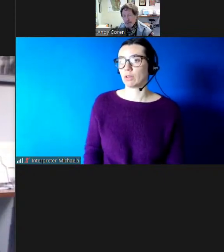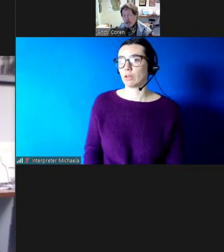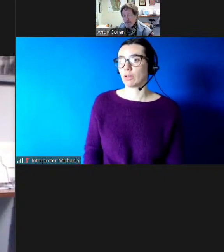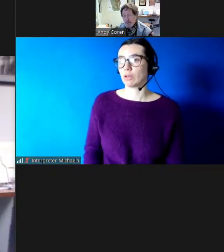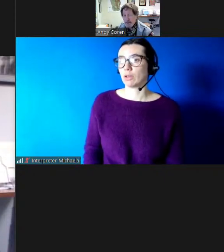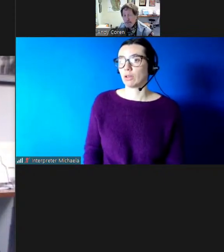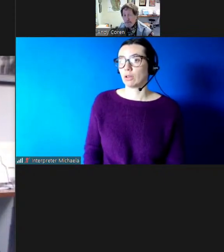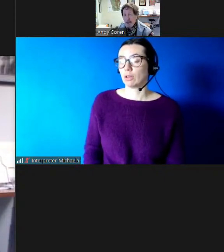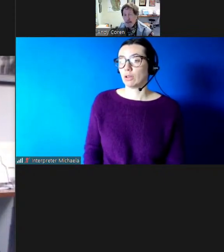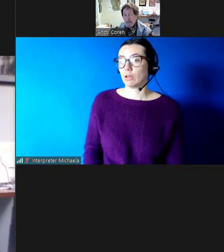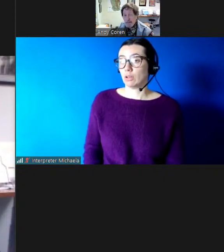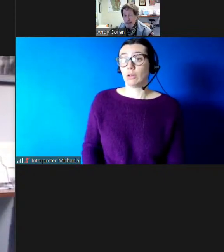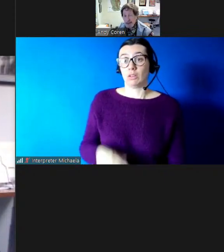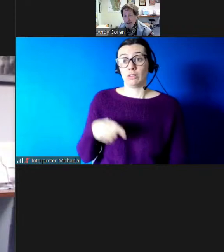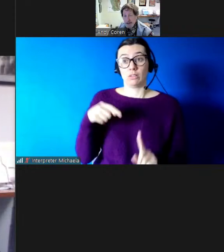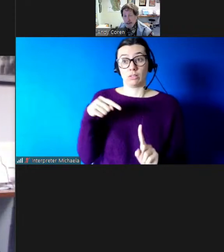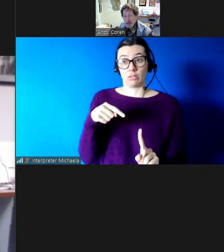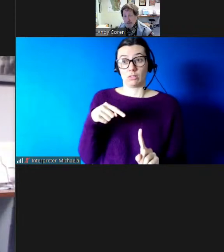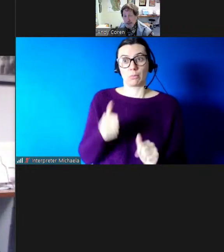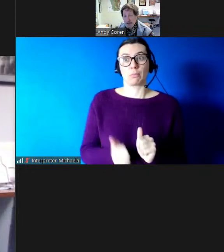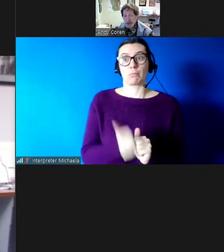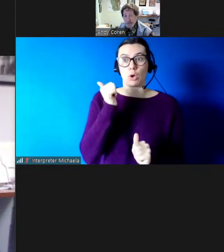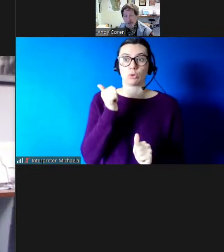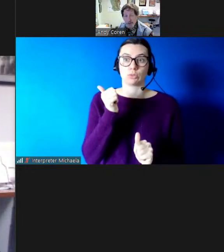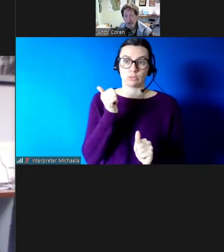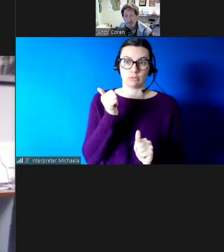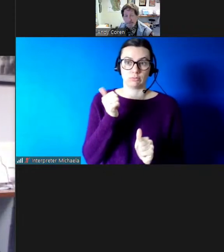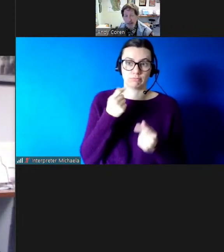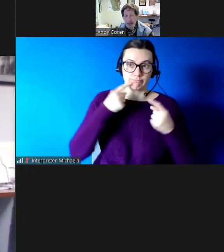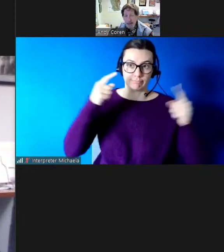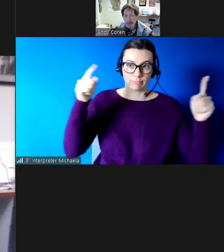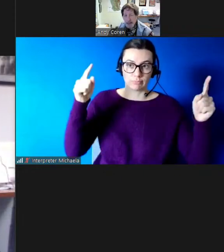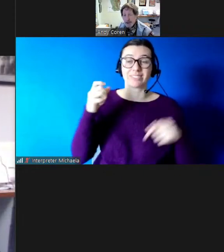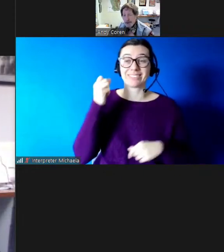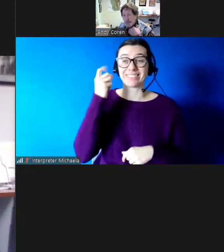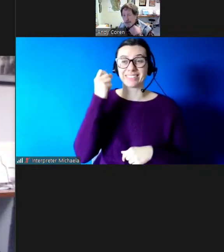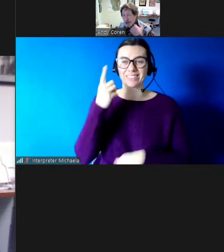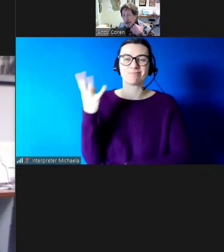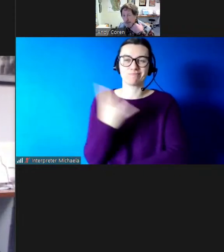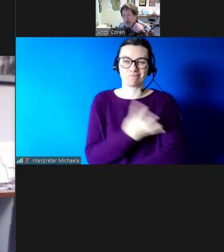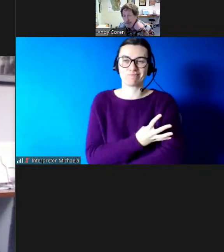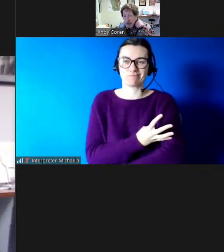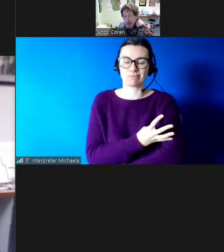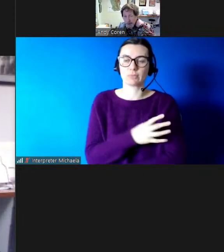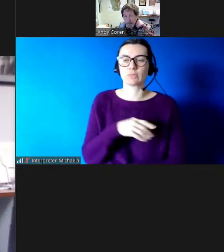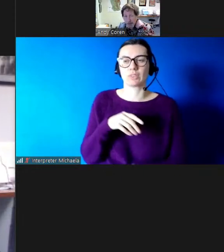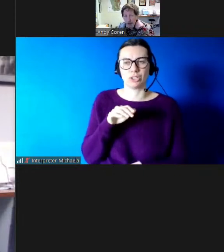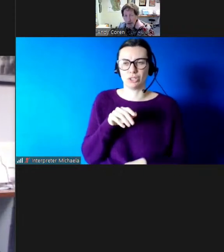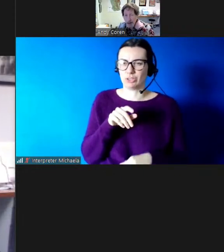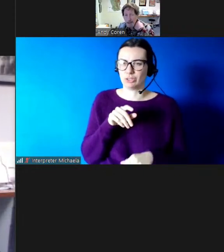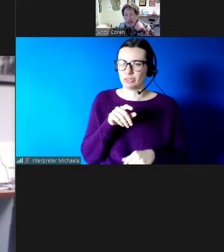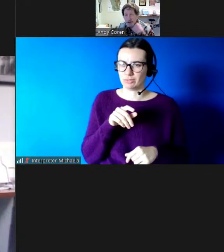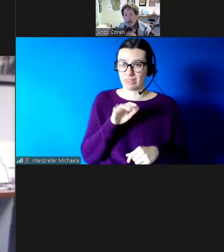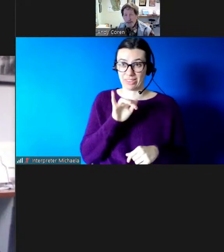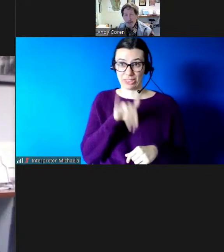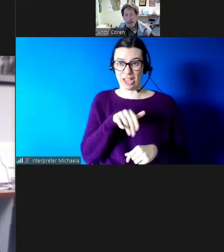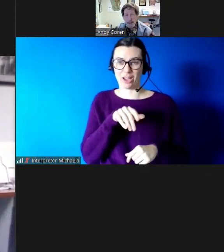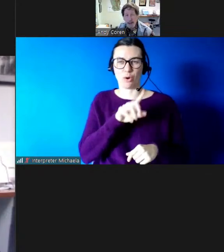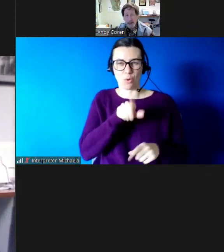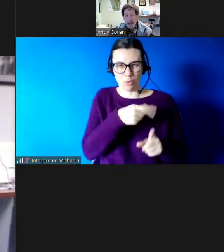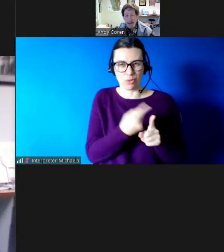This is the most effective, but it is an intravenous infusion. And again, it should be reserved for those people who are highest